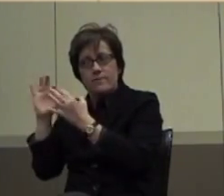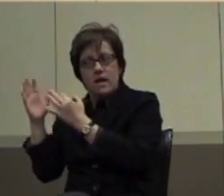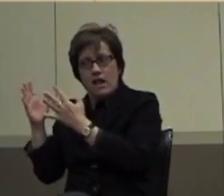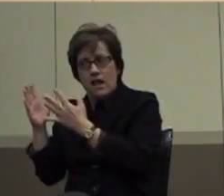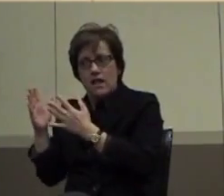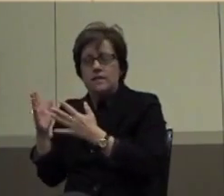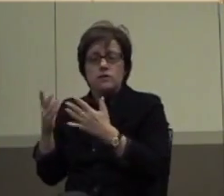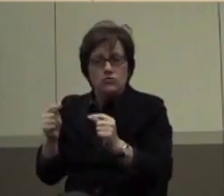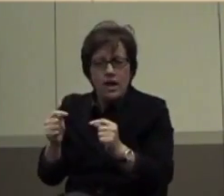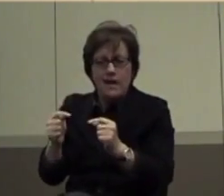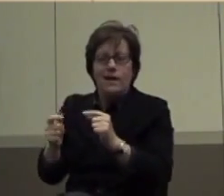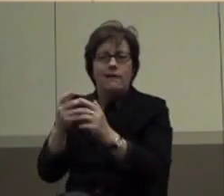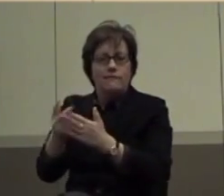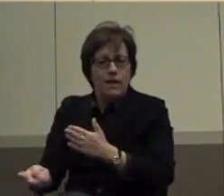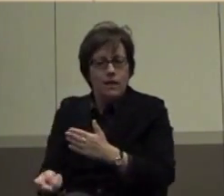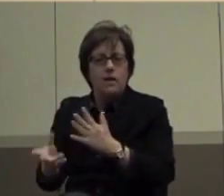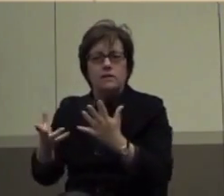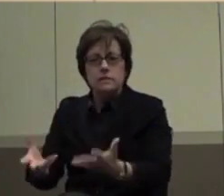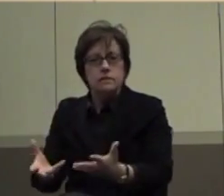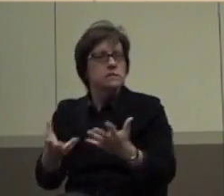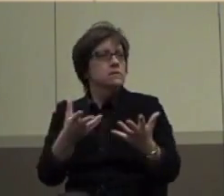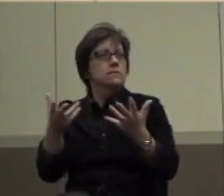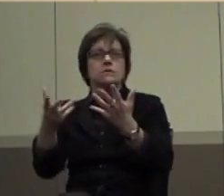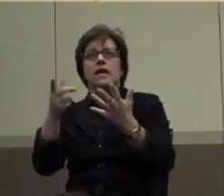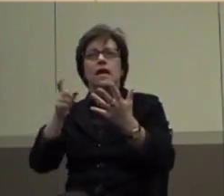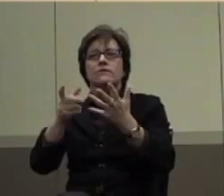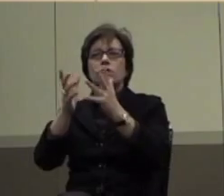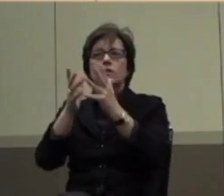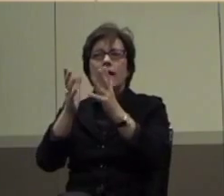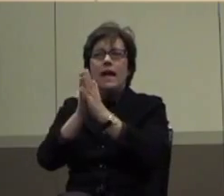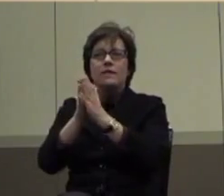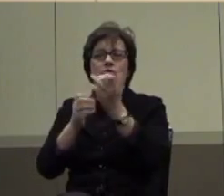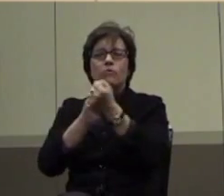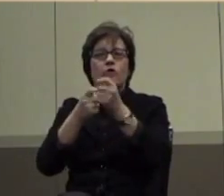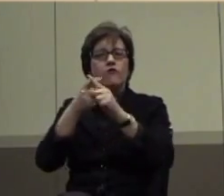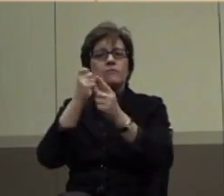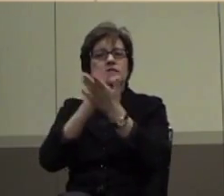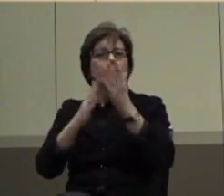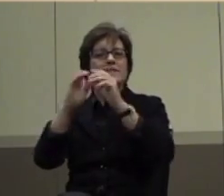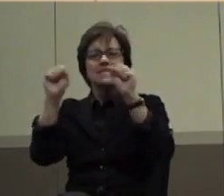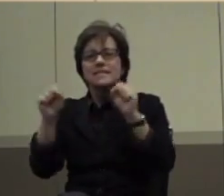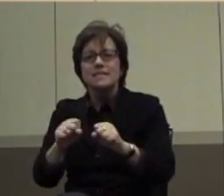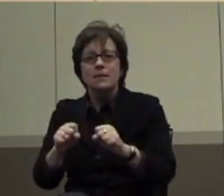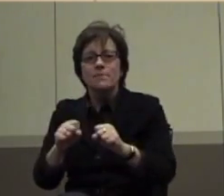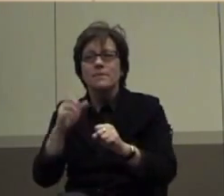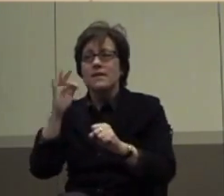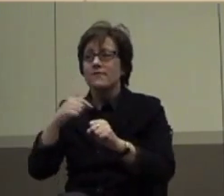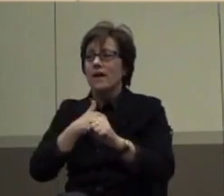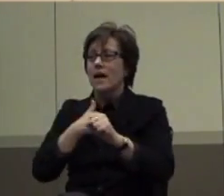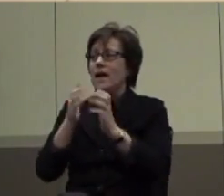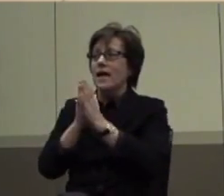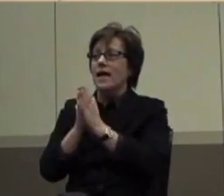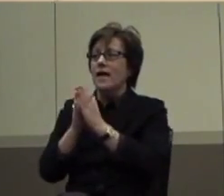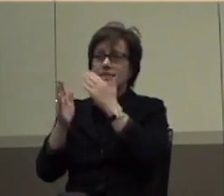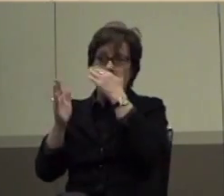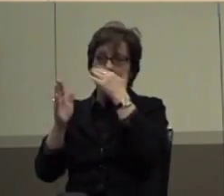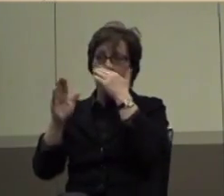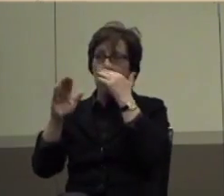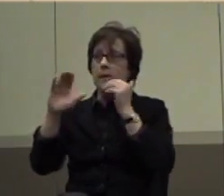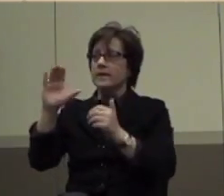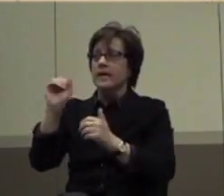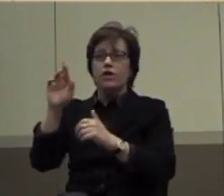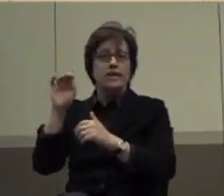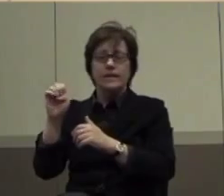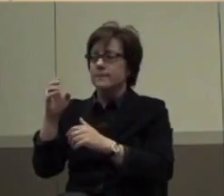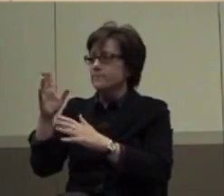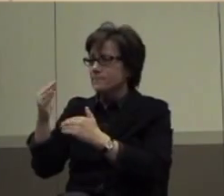some system and ask for support. If all of a sudden I ask Carrie here to give me some ideas, and she gives me